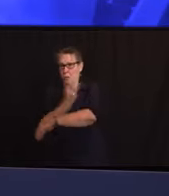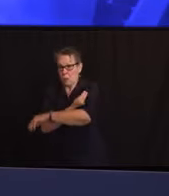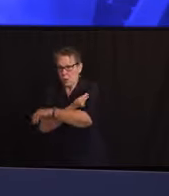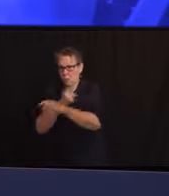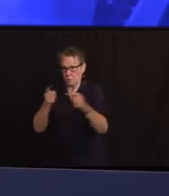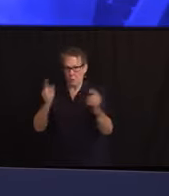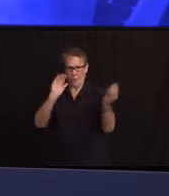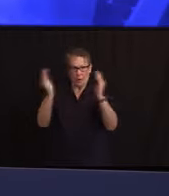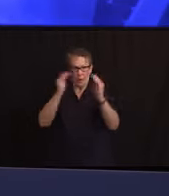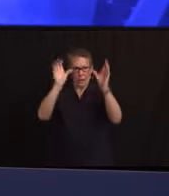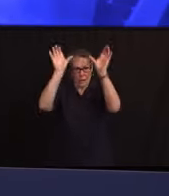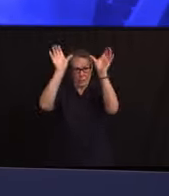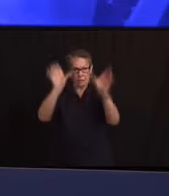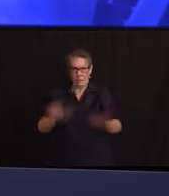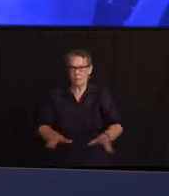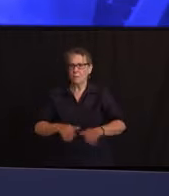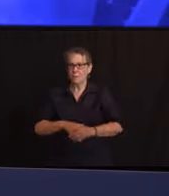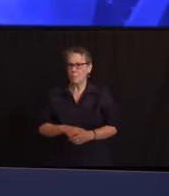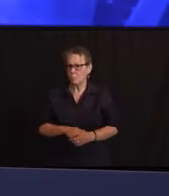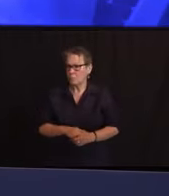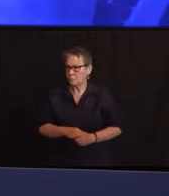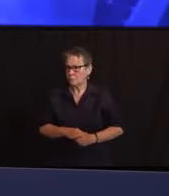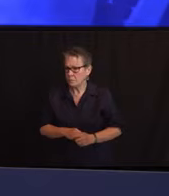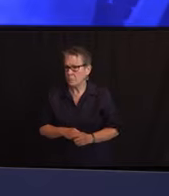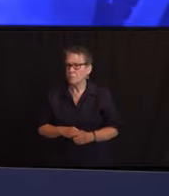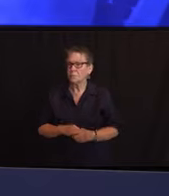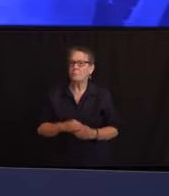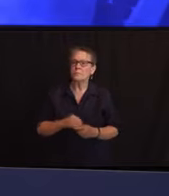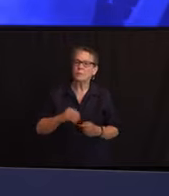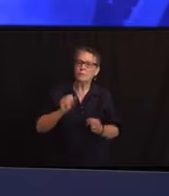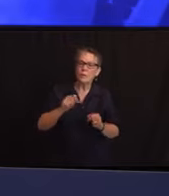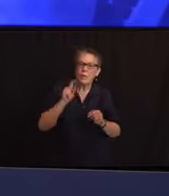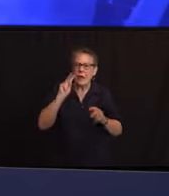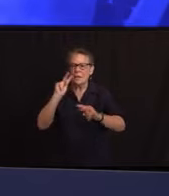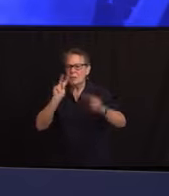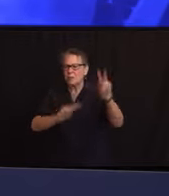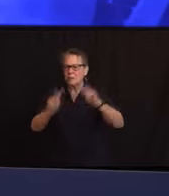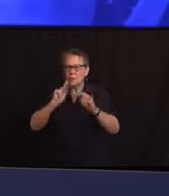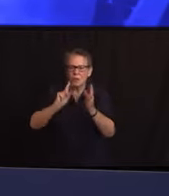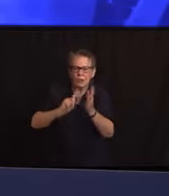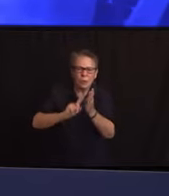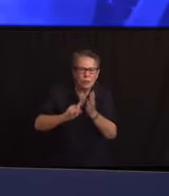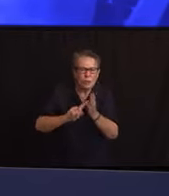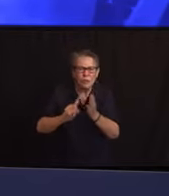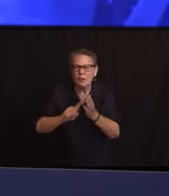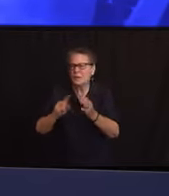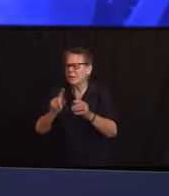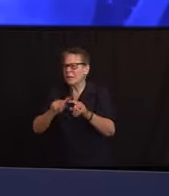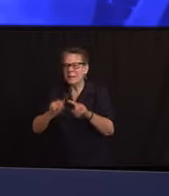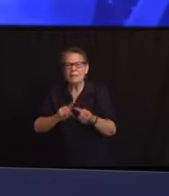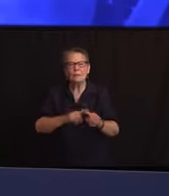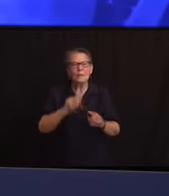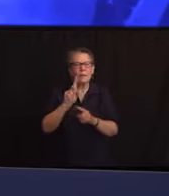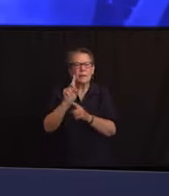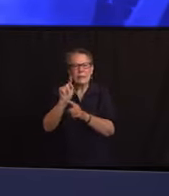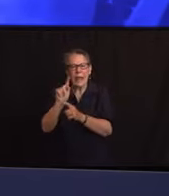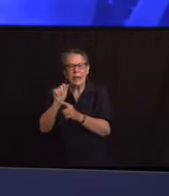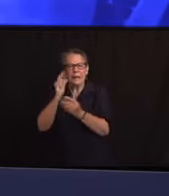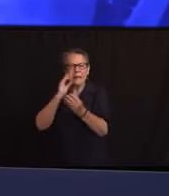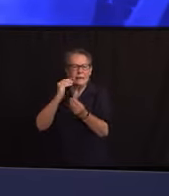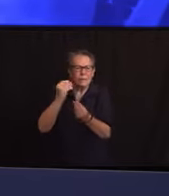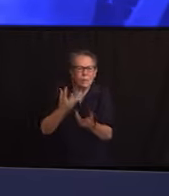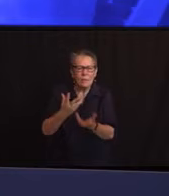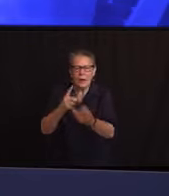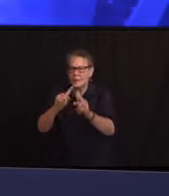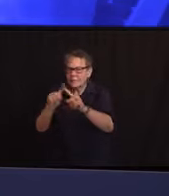individuals 18 and older vaccinated, and individuals 65 and older vaccinated. And each municipality is shaded